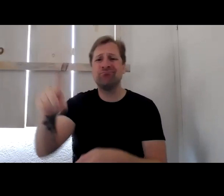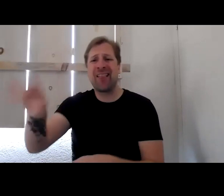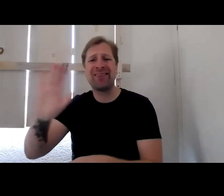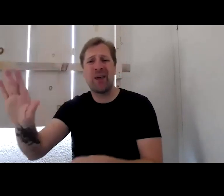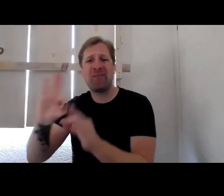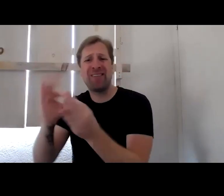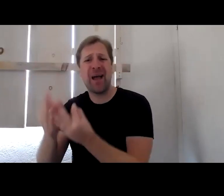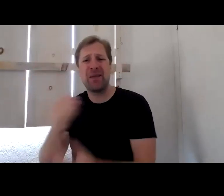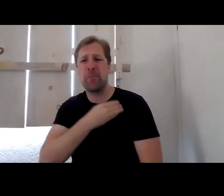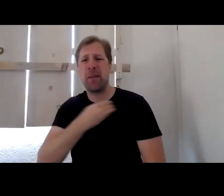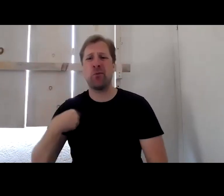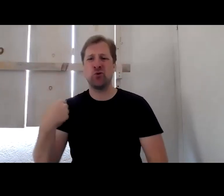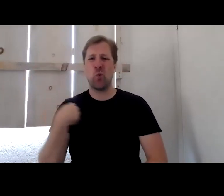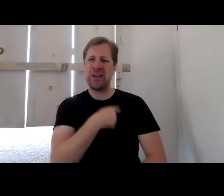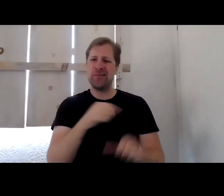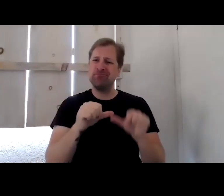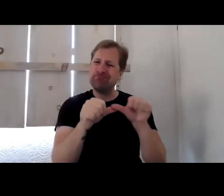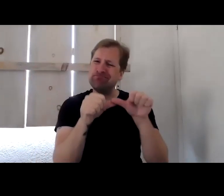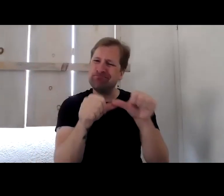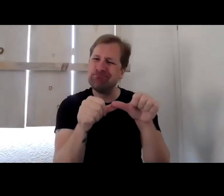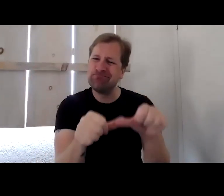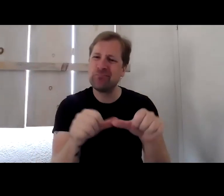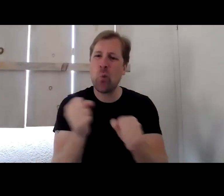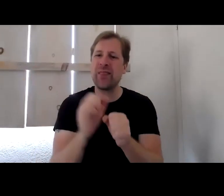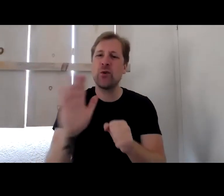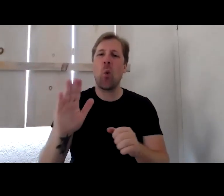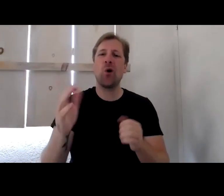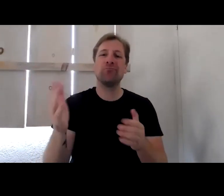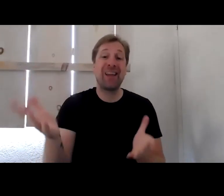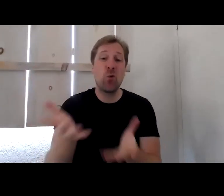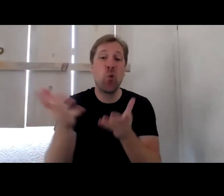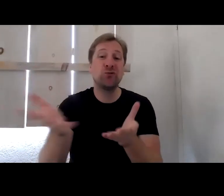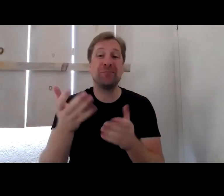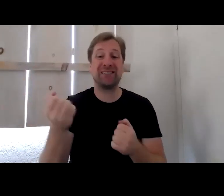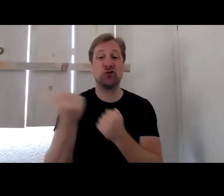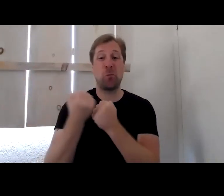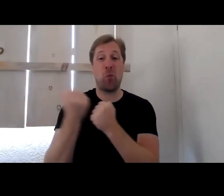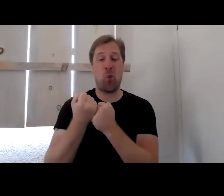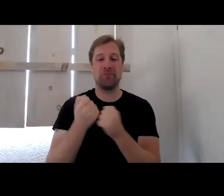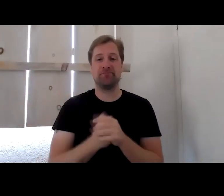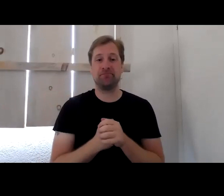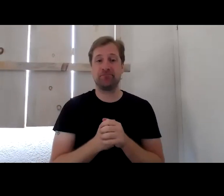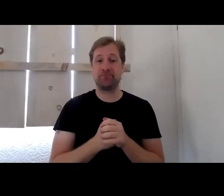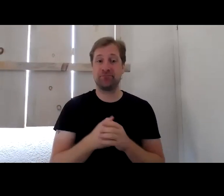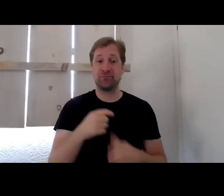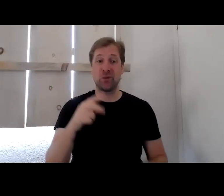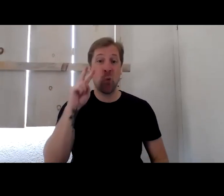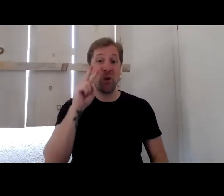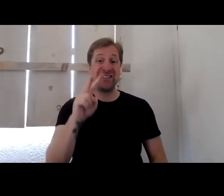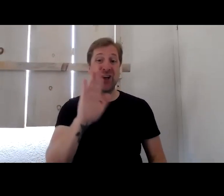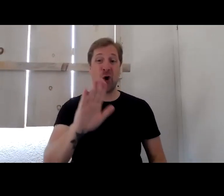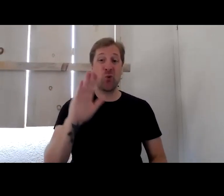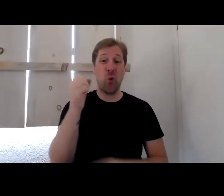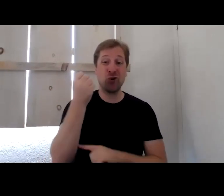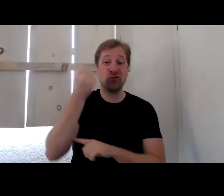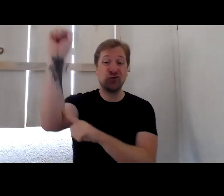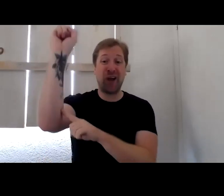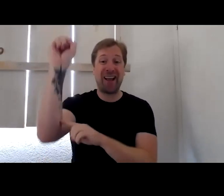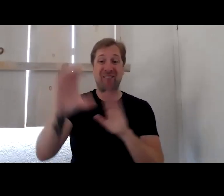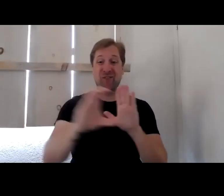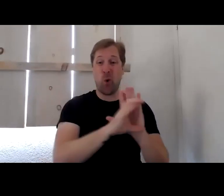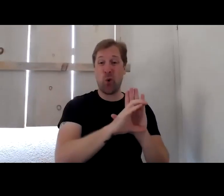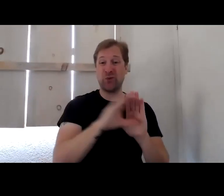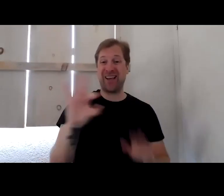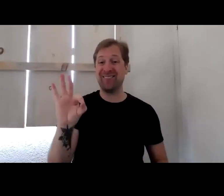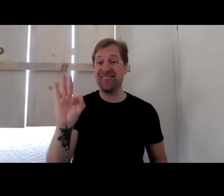powered through with your support and your encouragement. We saw your strike photos on Facebook and